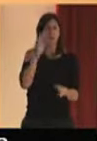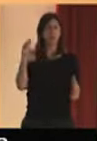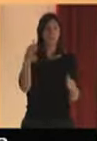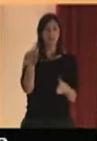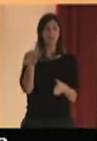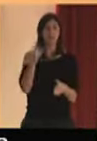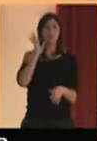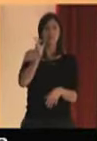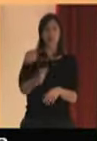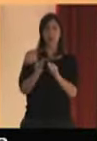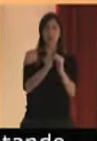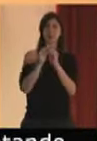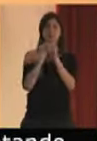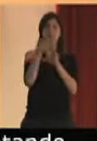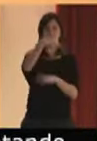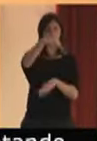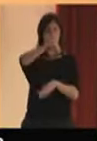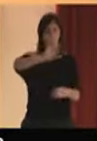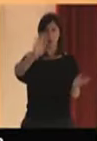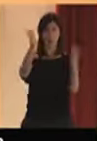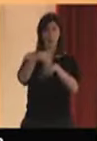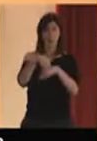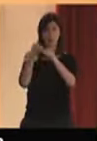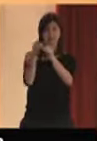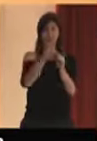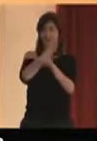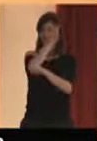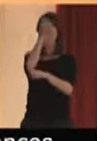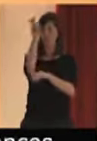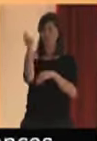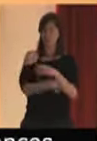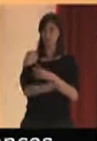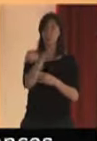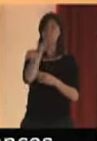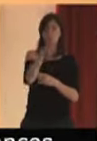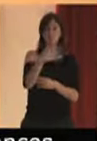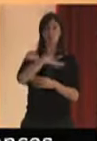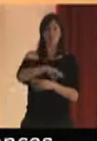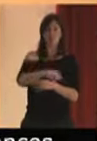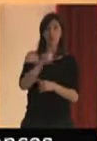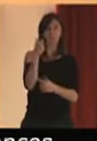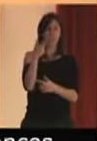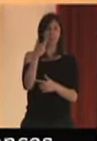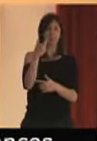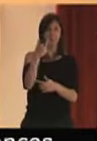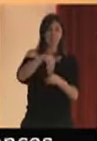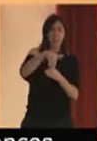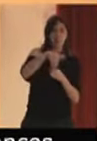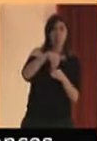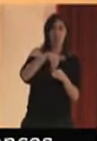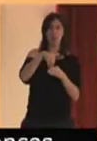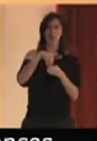because unfortunately there is no standard. There are many standards, and so there is overlapping,